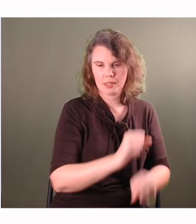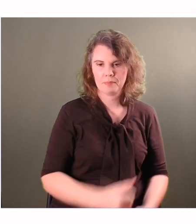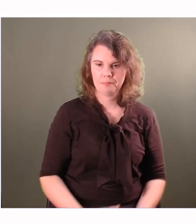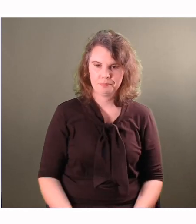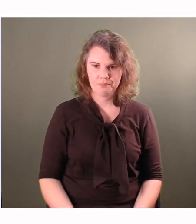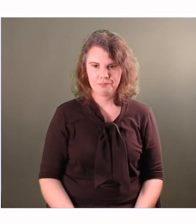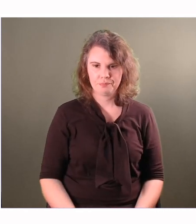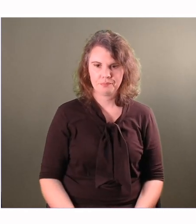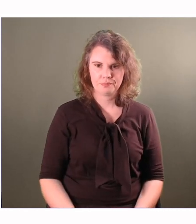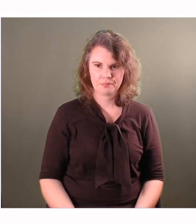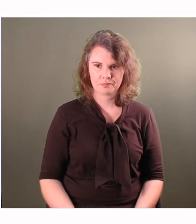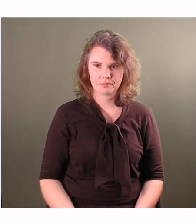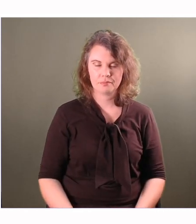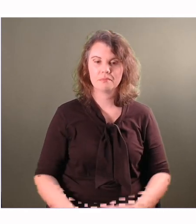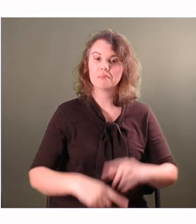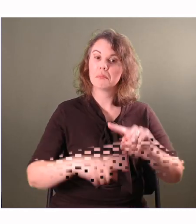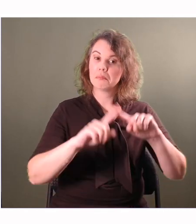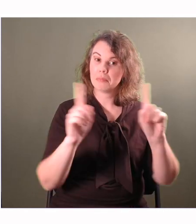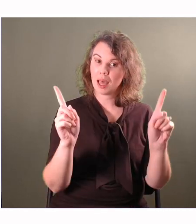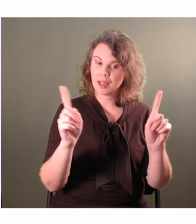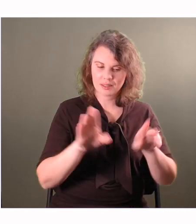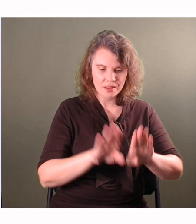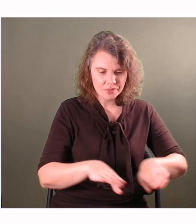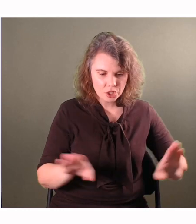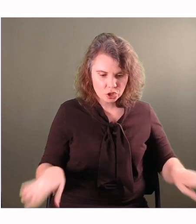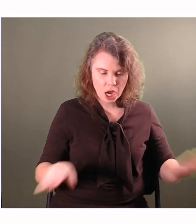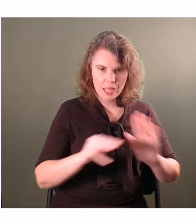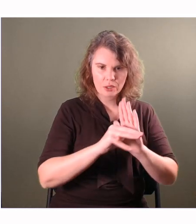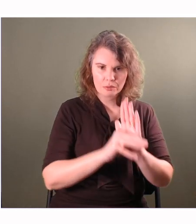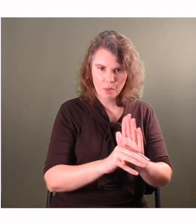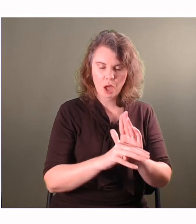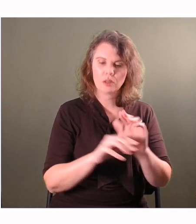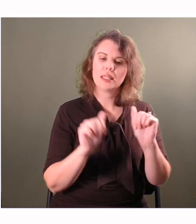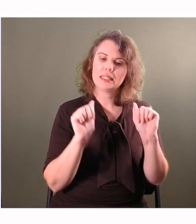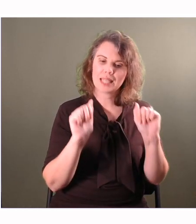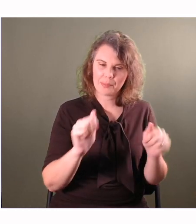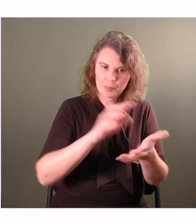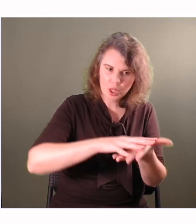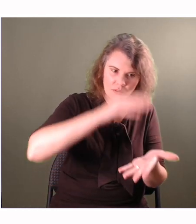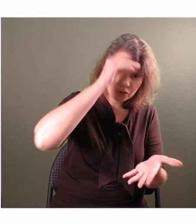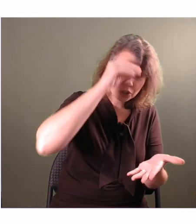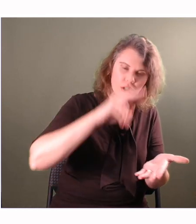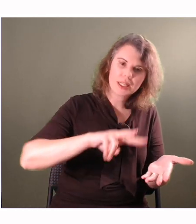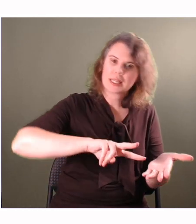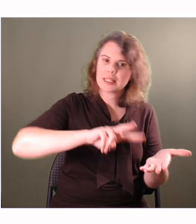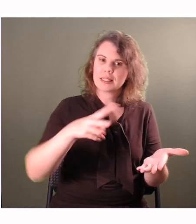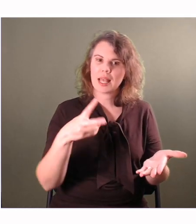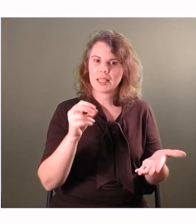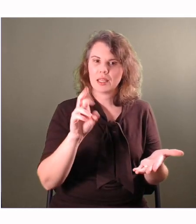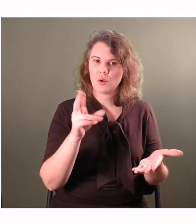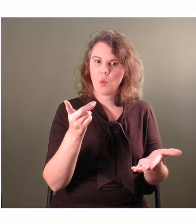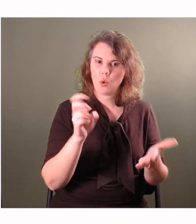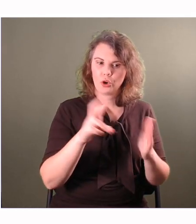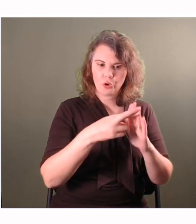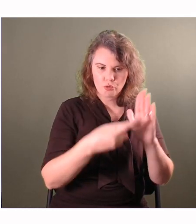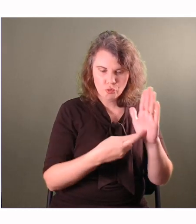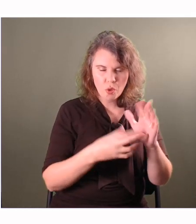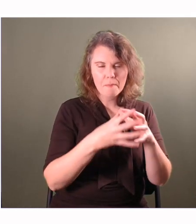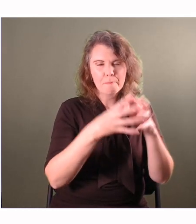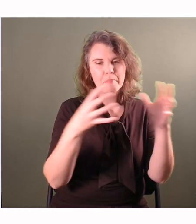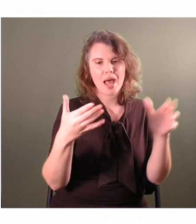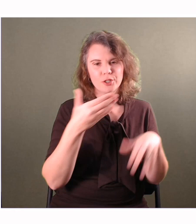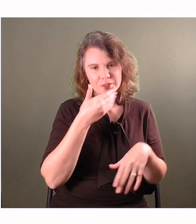thing. But the child model is capable of learning the second order rule much, much